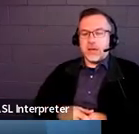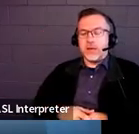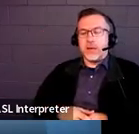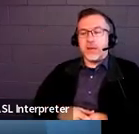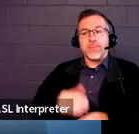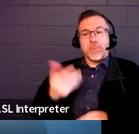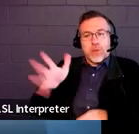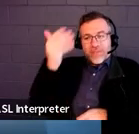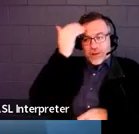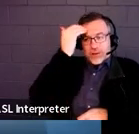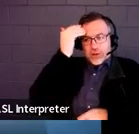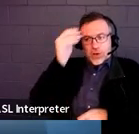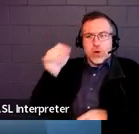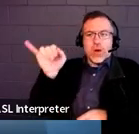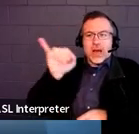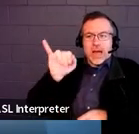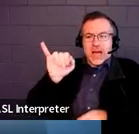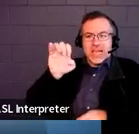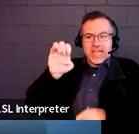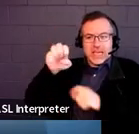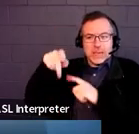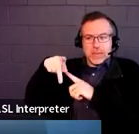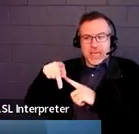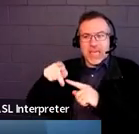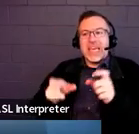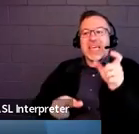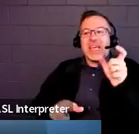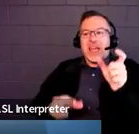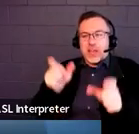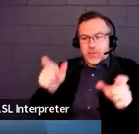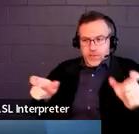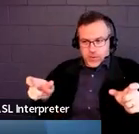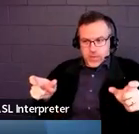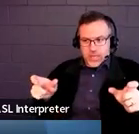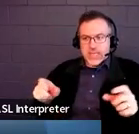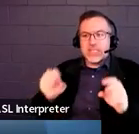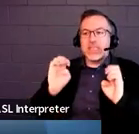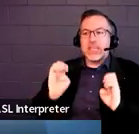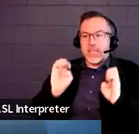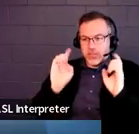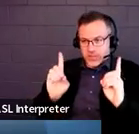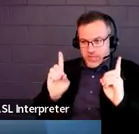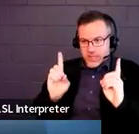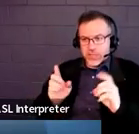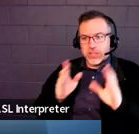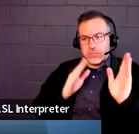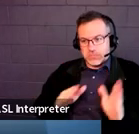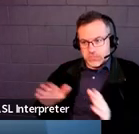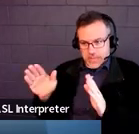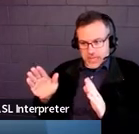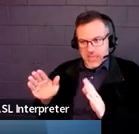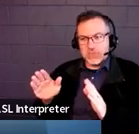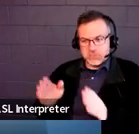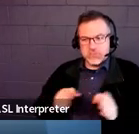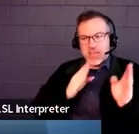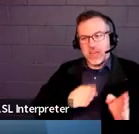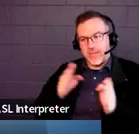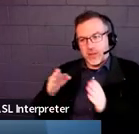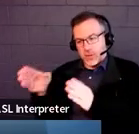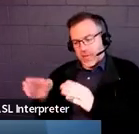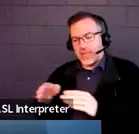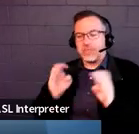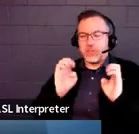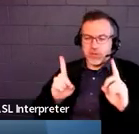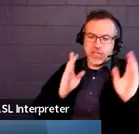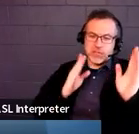an individualized education plan. So we want to make sure that our assessments are individualized, the way that